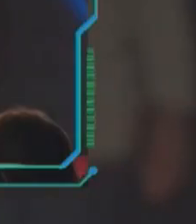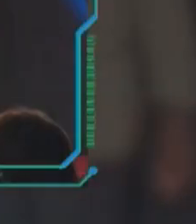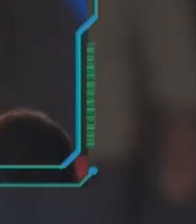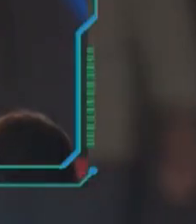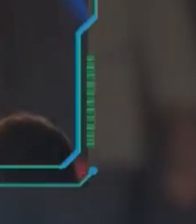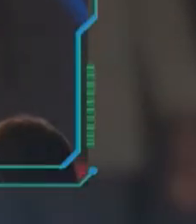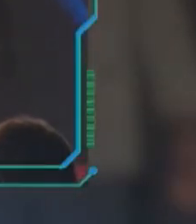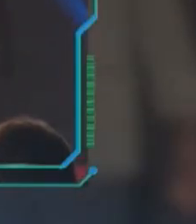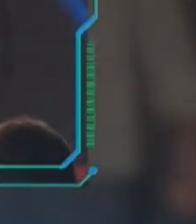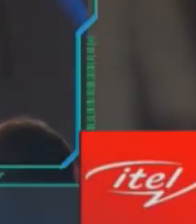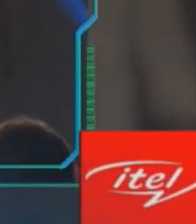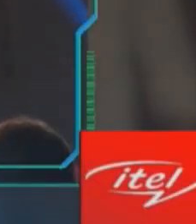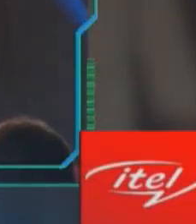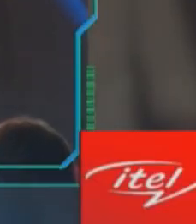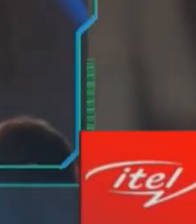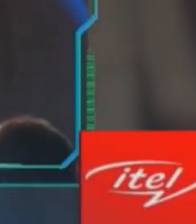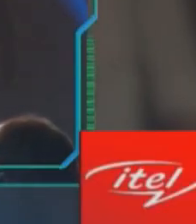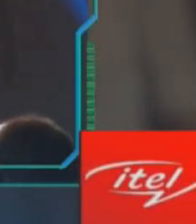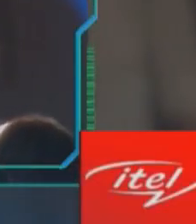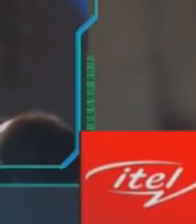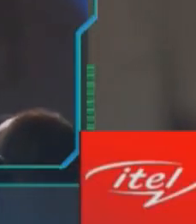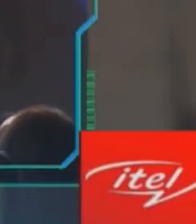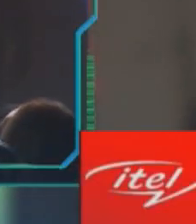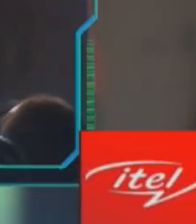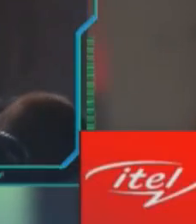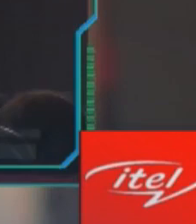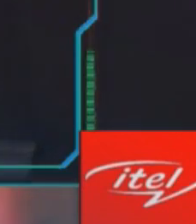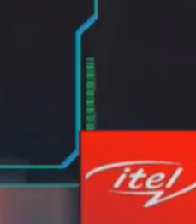Boy, get a pare. Small pare.